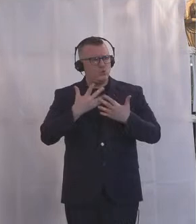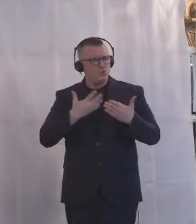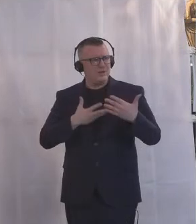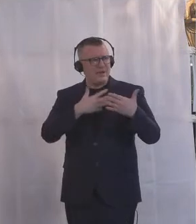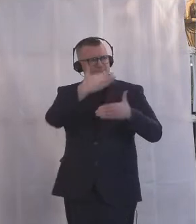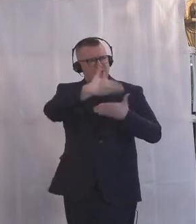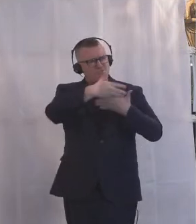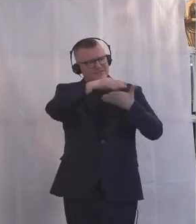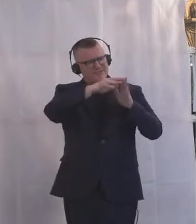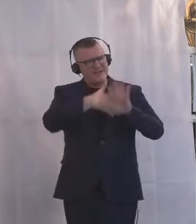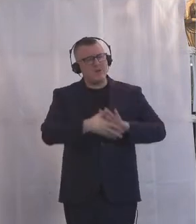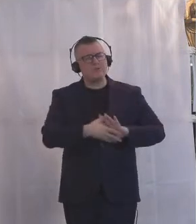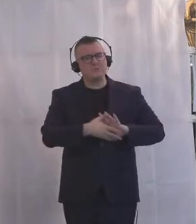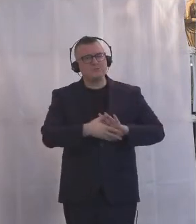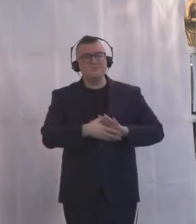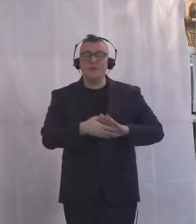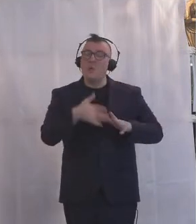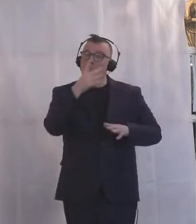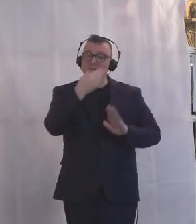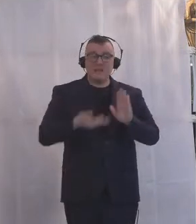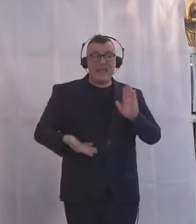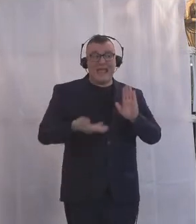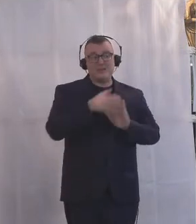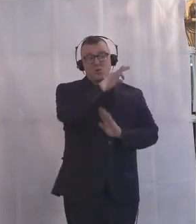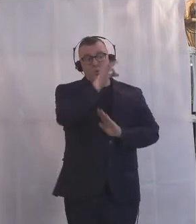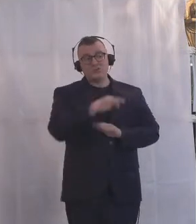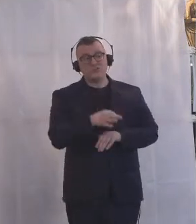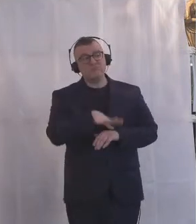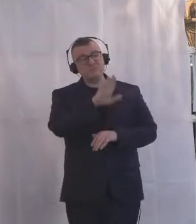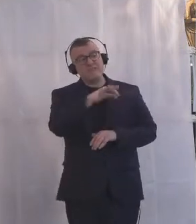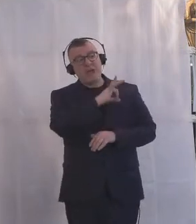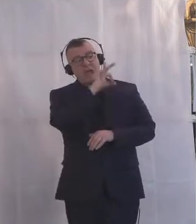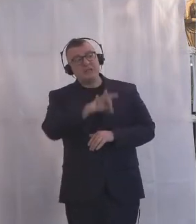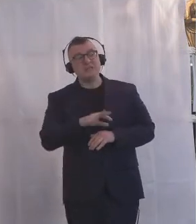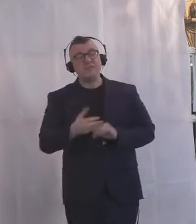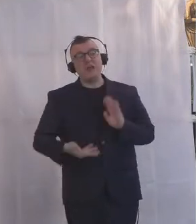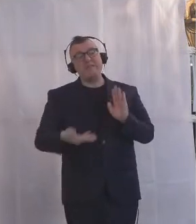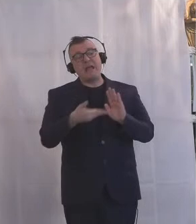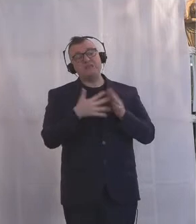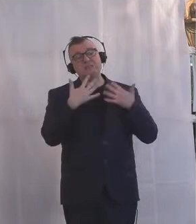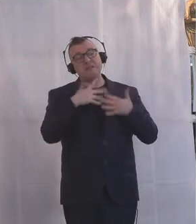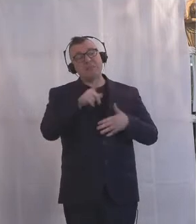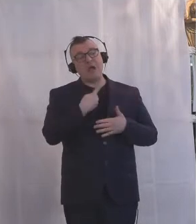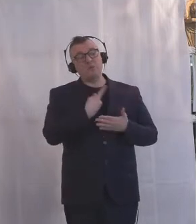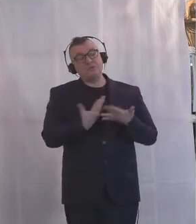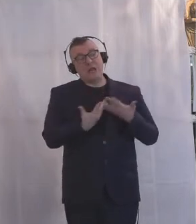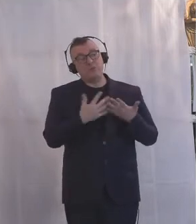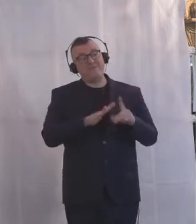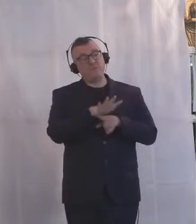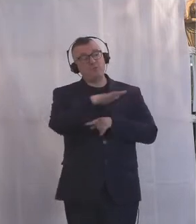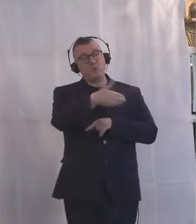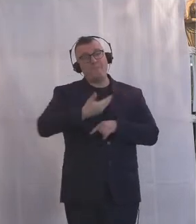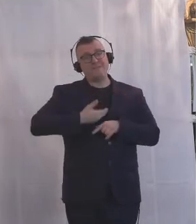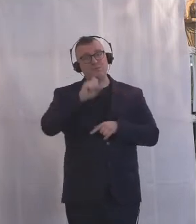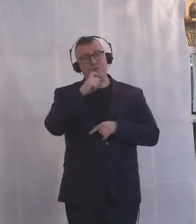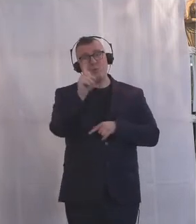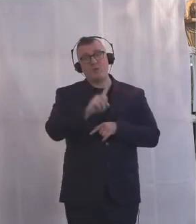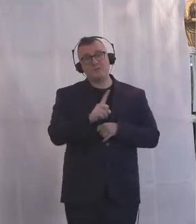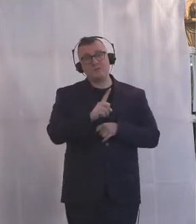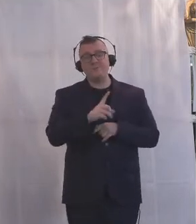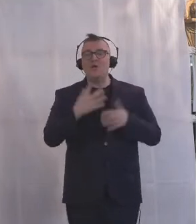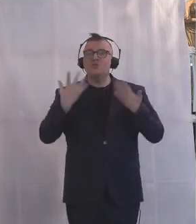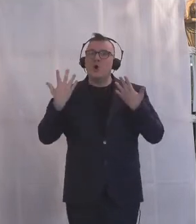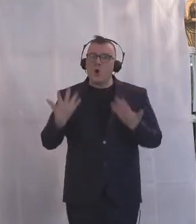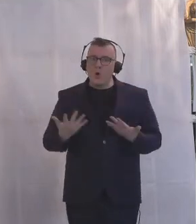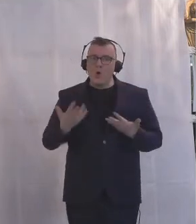with sometimes a couple of extra questions. What would an extra 10,000 do for your business? So we're starting to see, hopefully